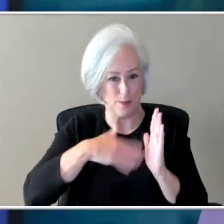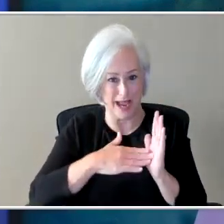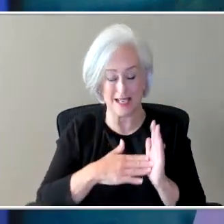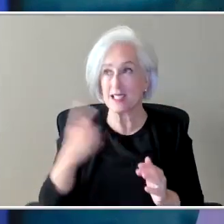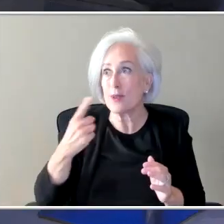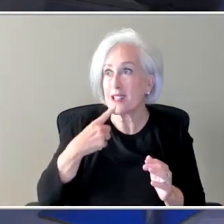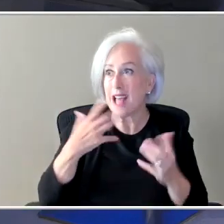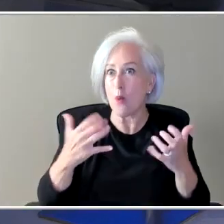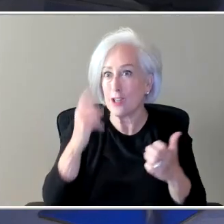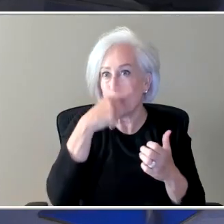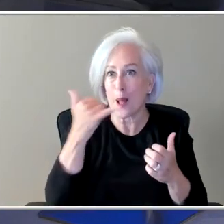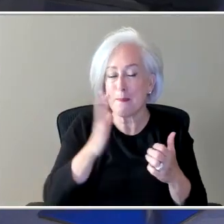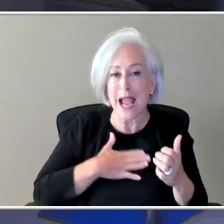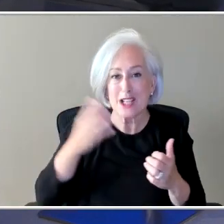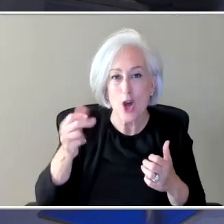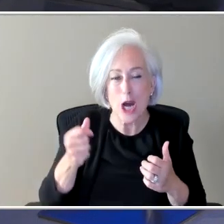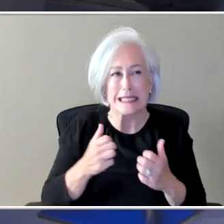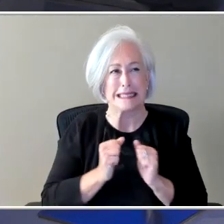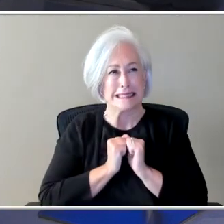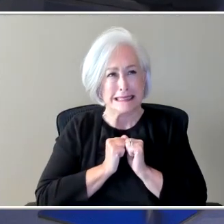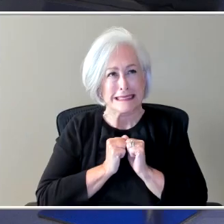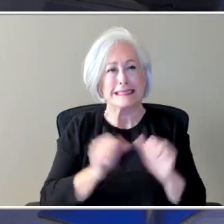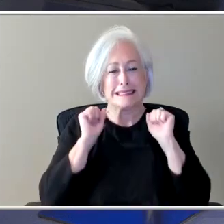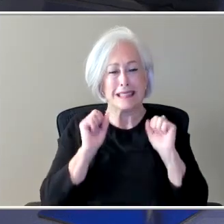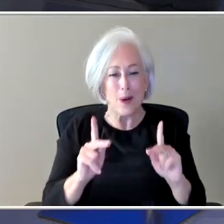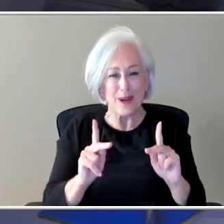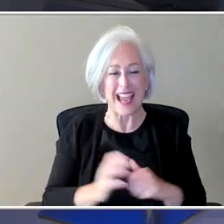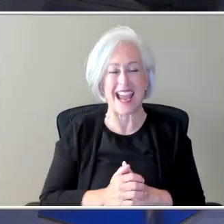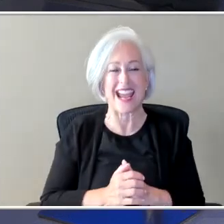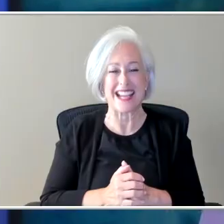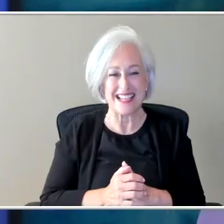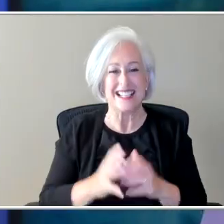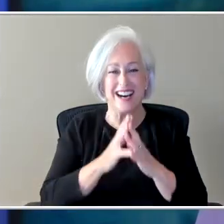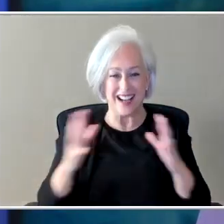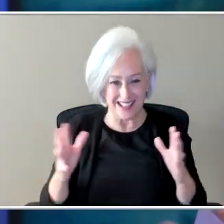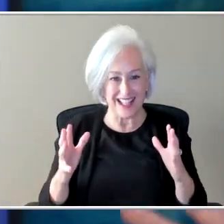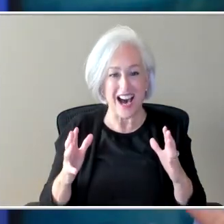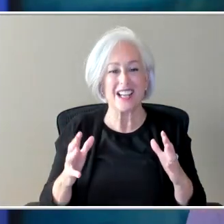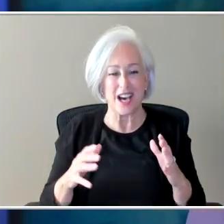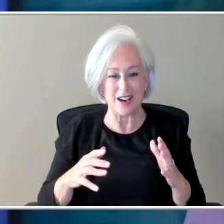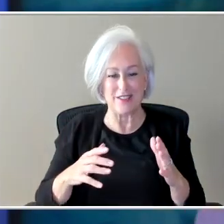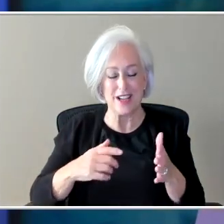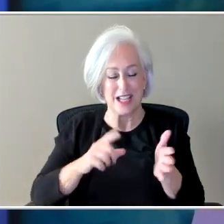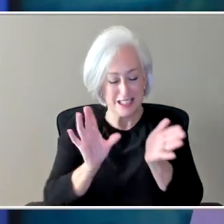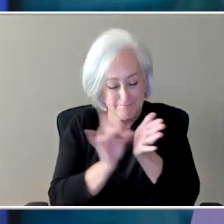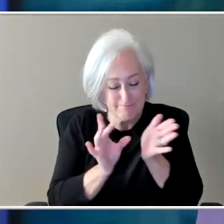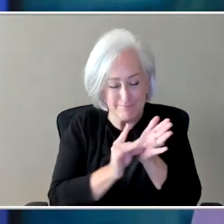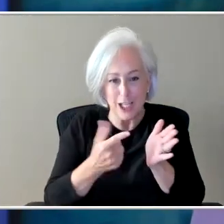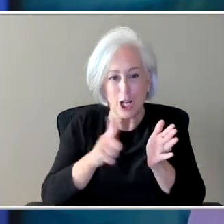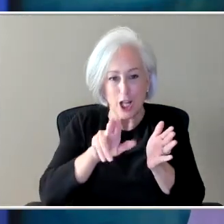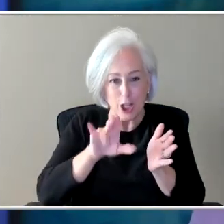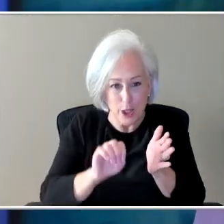You asked, so you got to be up for the challenge. And I made it happen. It was lots of cotton ball and super glue, and it was all stuck to my hands. And